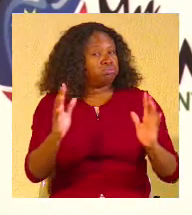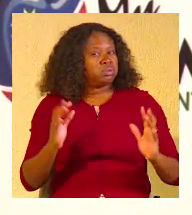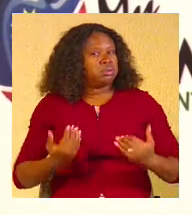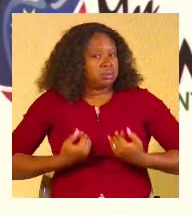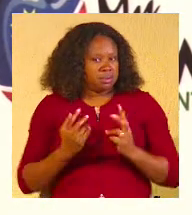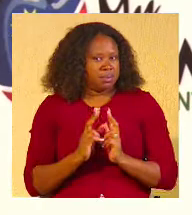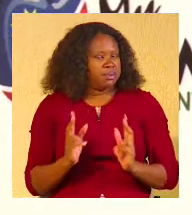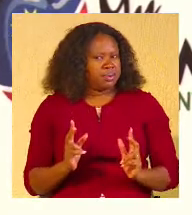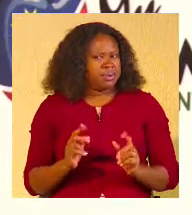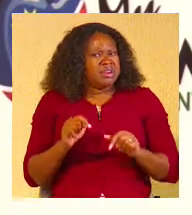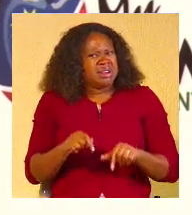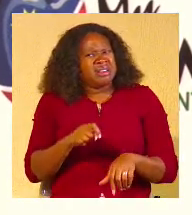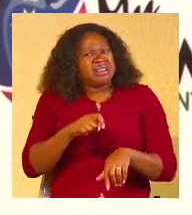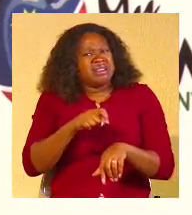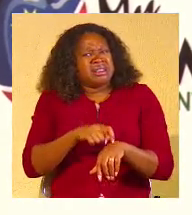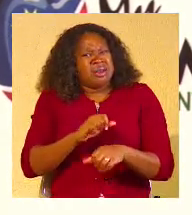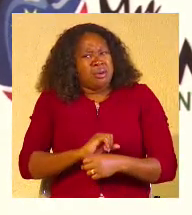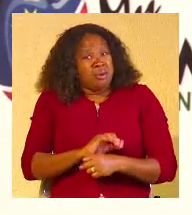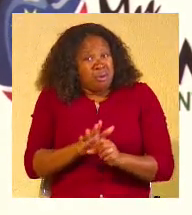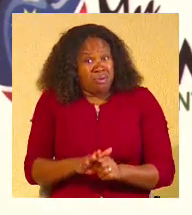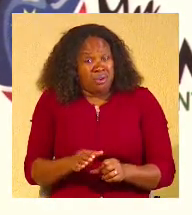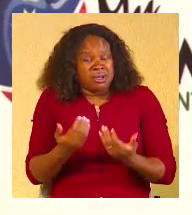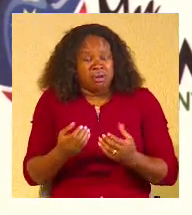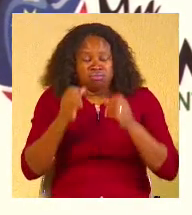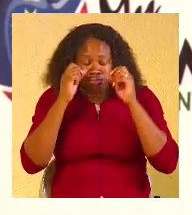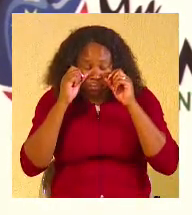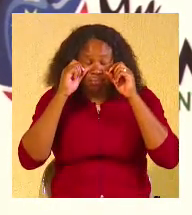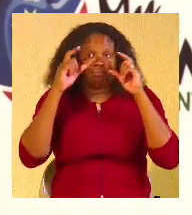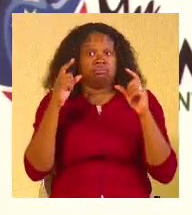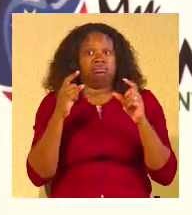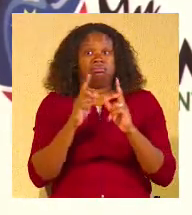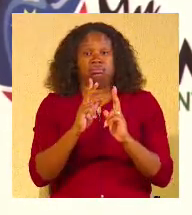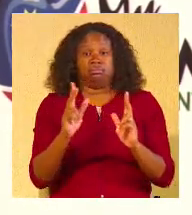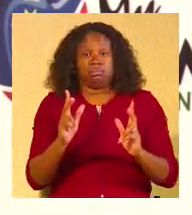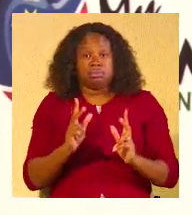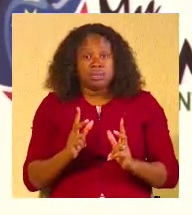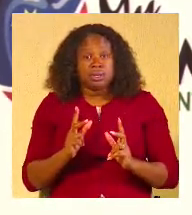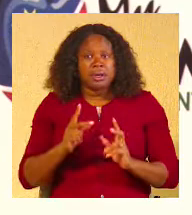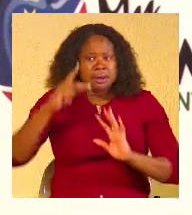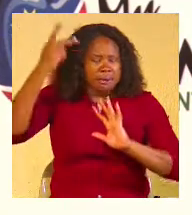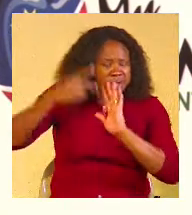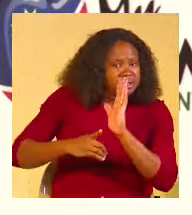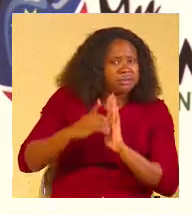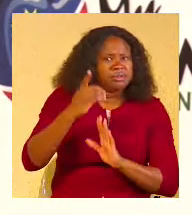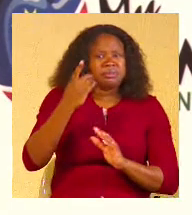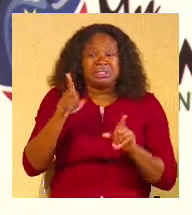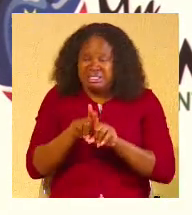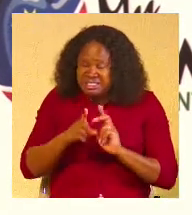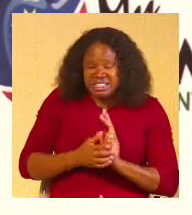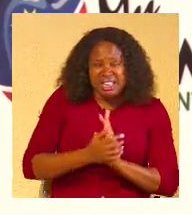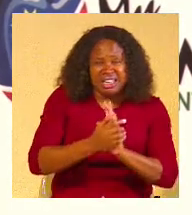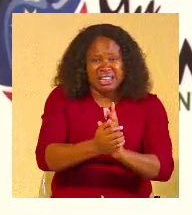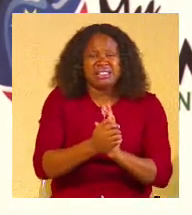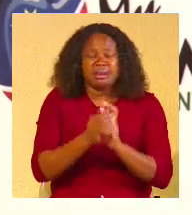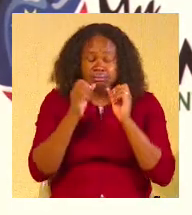And it is time. COVID-19 has sort of opened our eyes as planners, as policy developers, as leaders, as